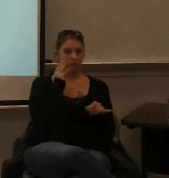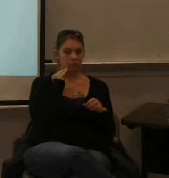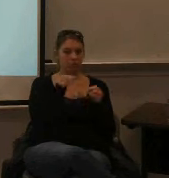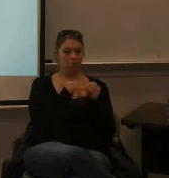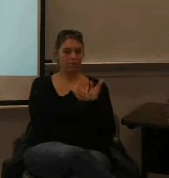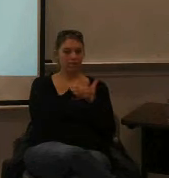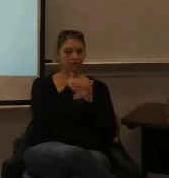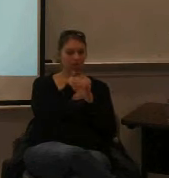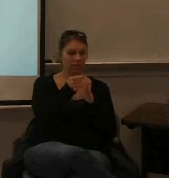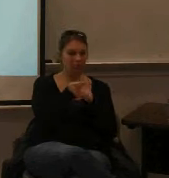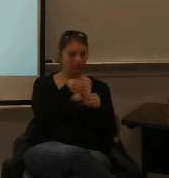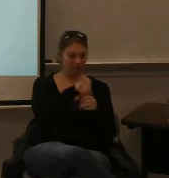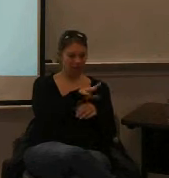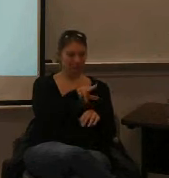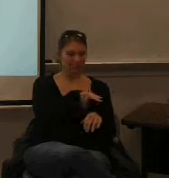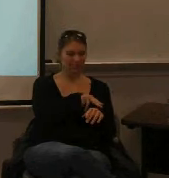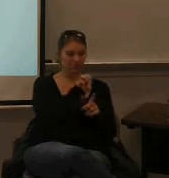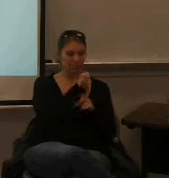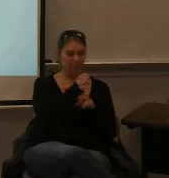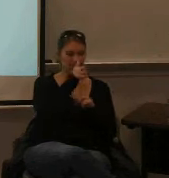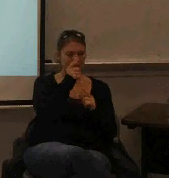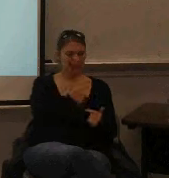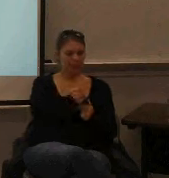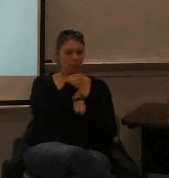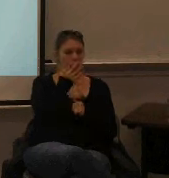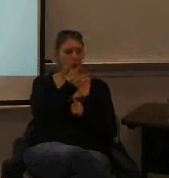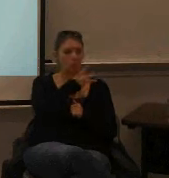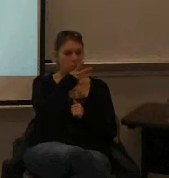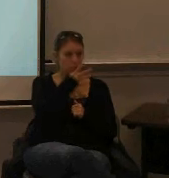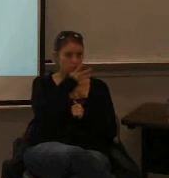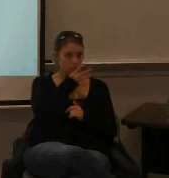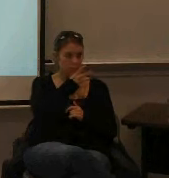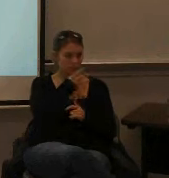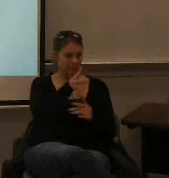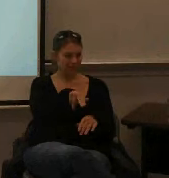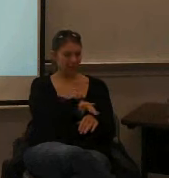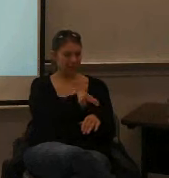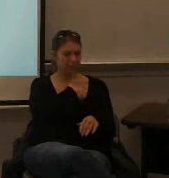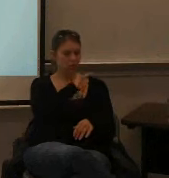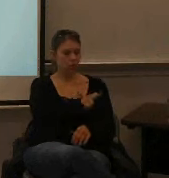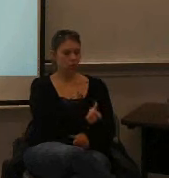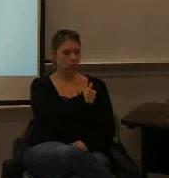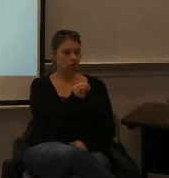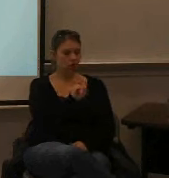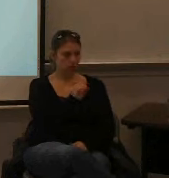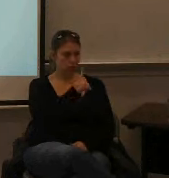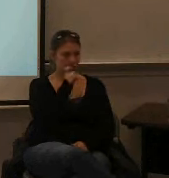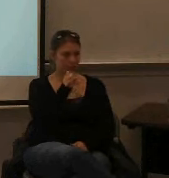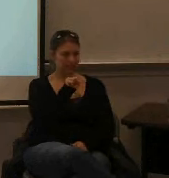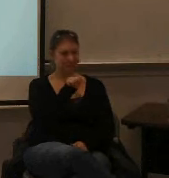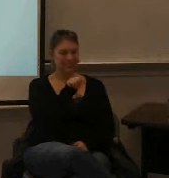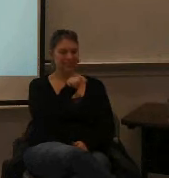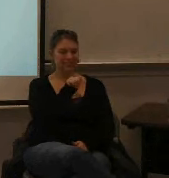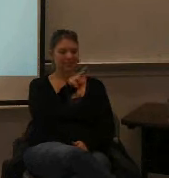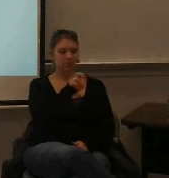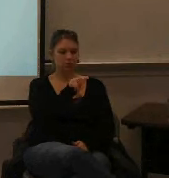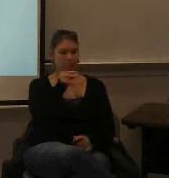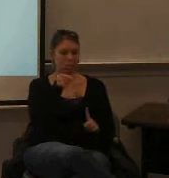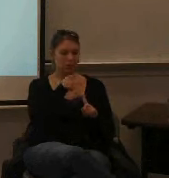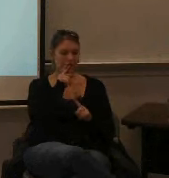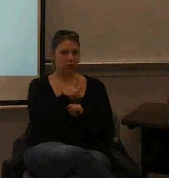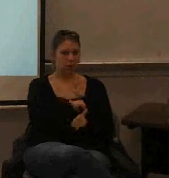more frequently in their natural environment because they live in warmer waters, which naturally has lower oxygen in it because the saturation point is